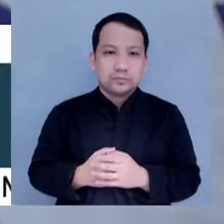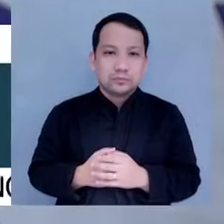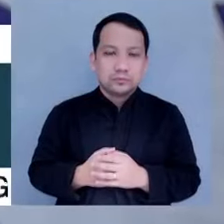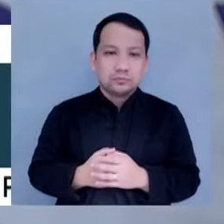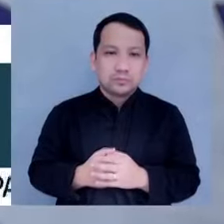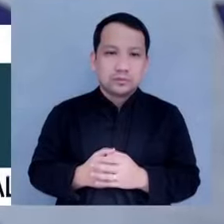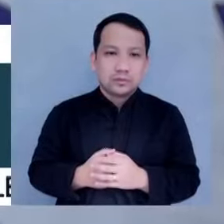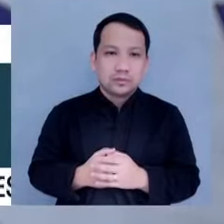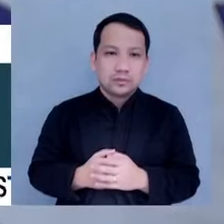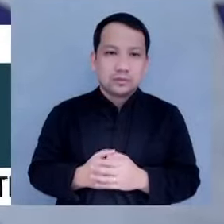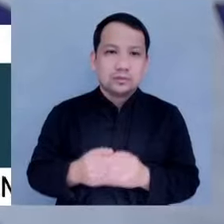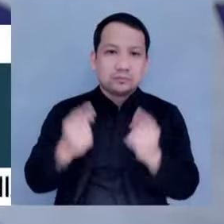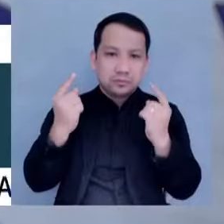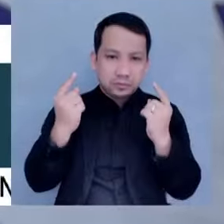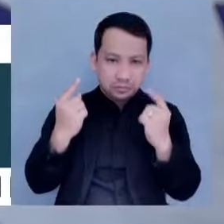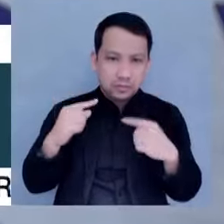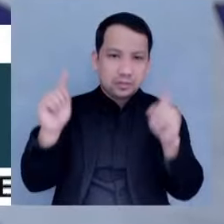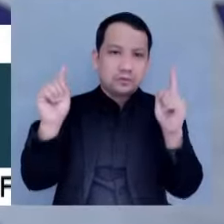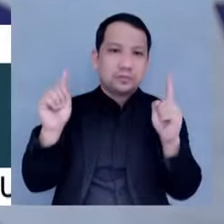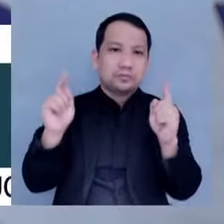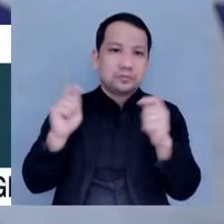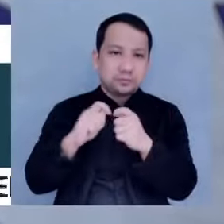a successful term.